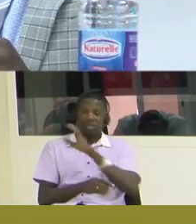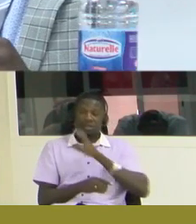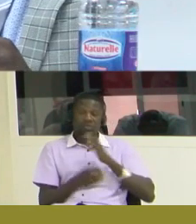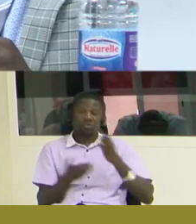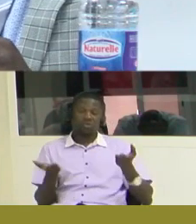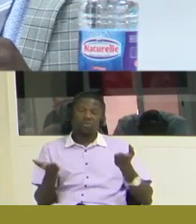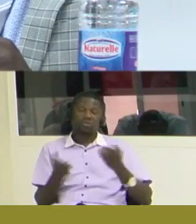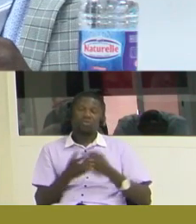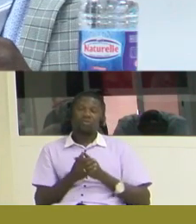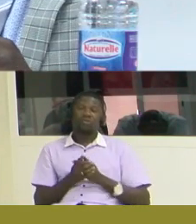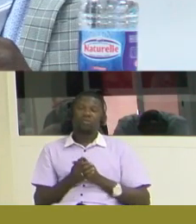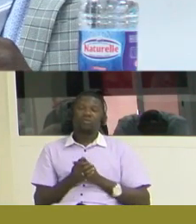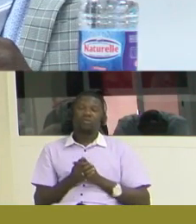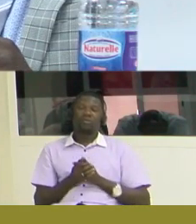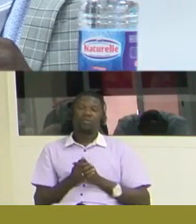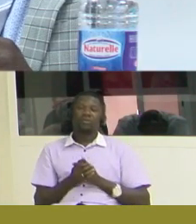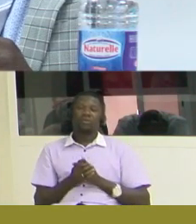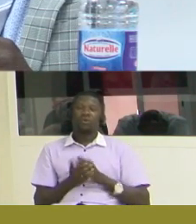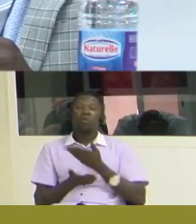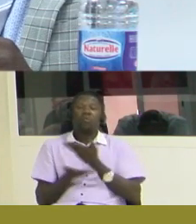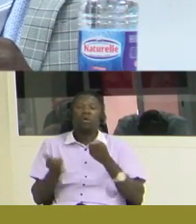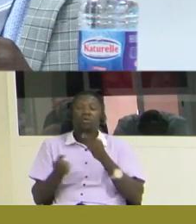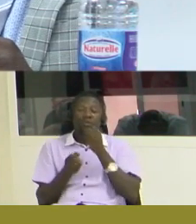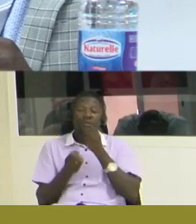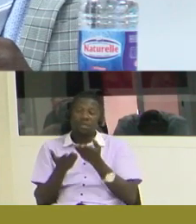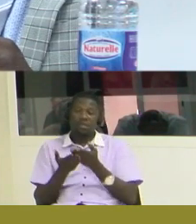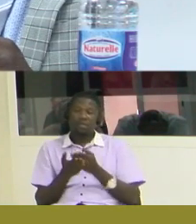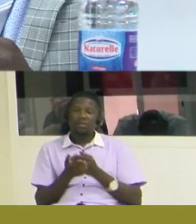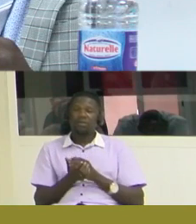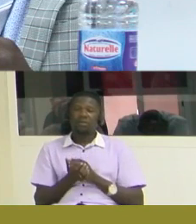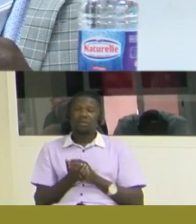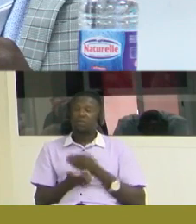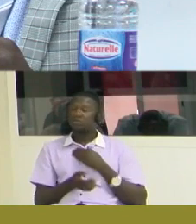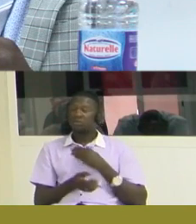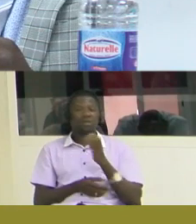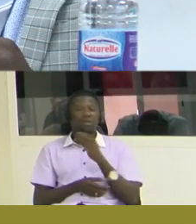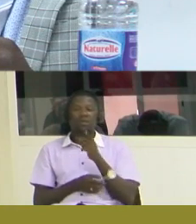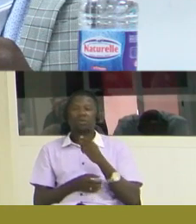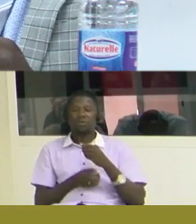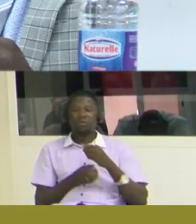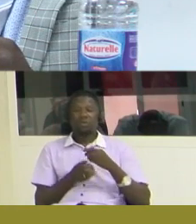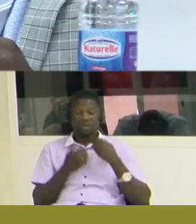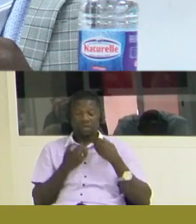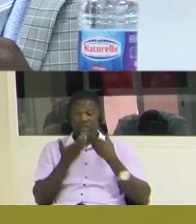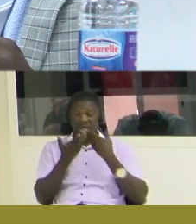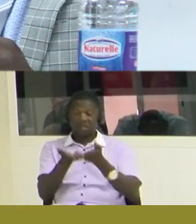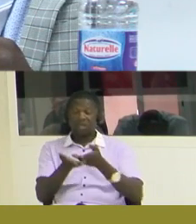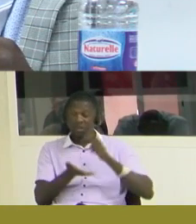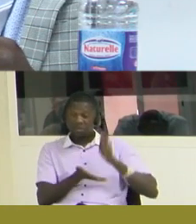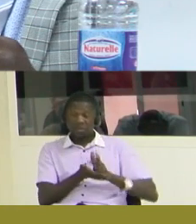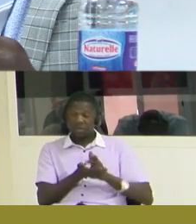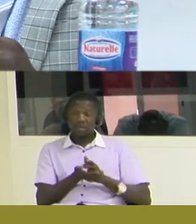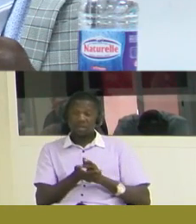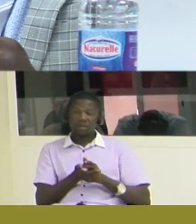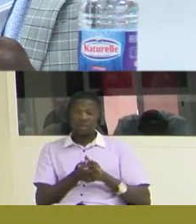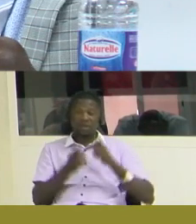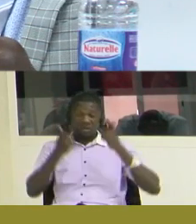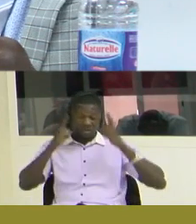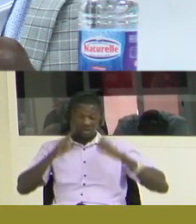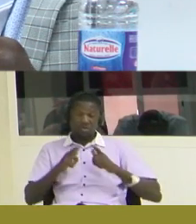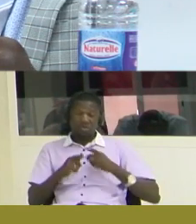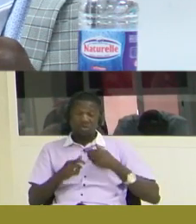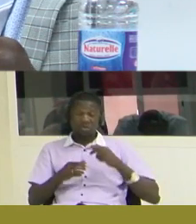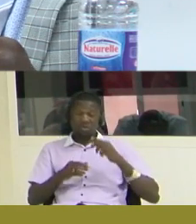that well because you cannot just implement a protocol just off the top of your head it has to be